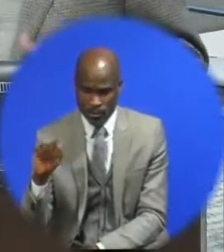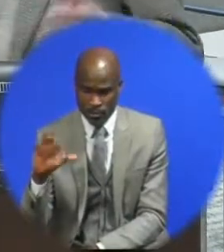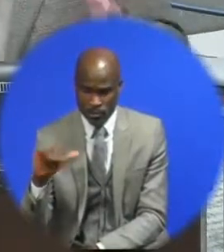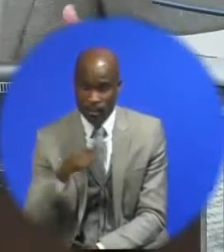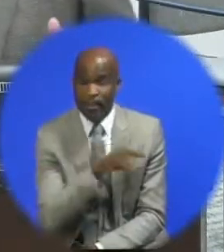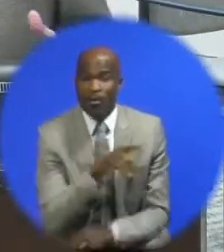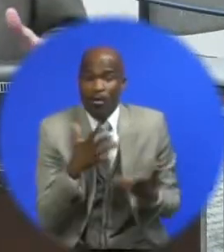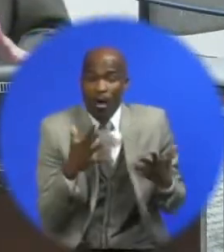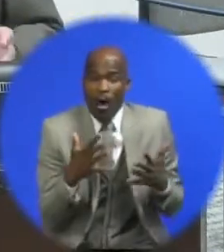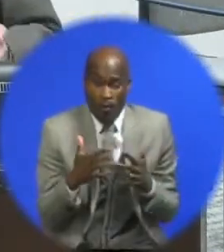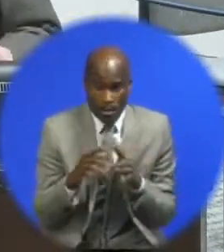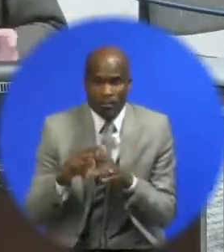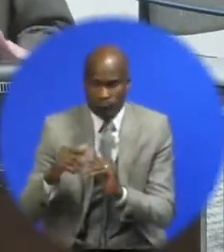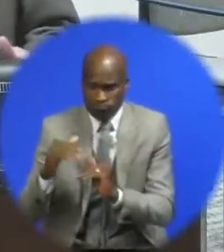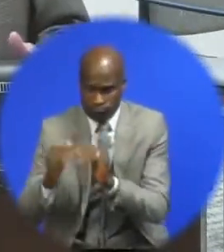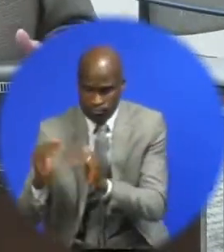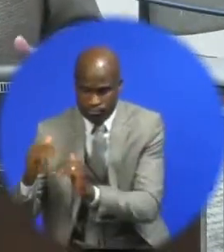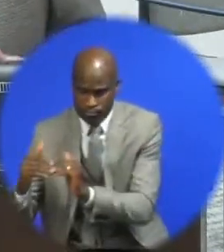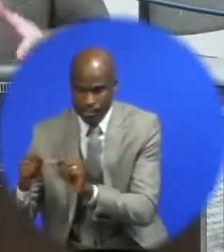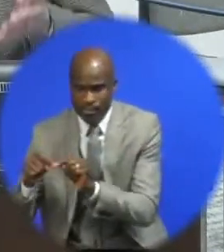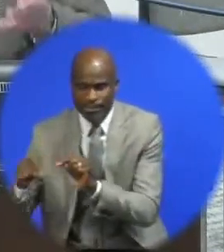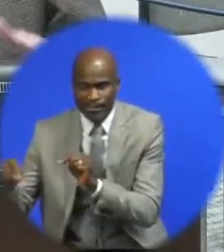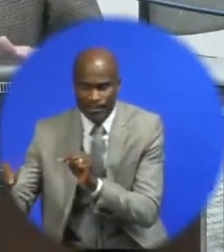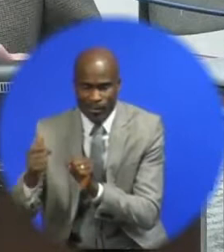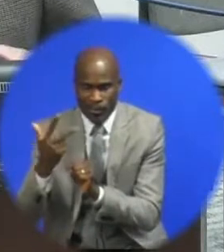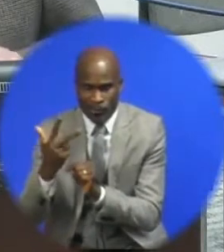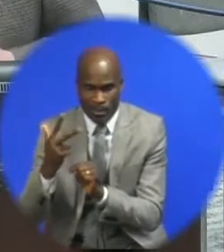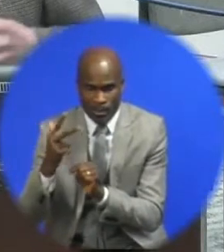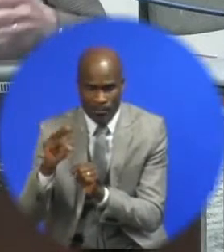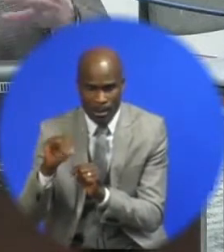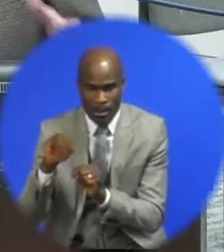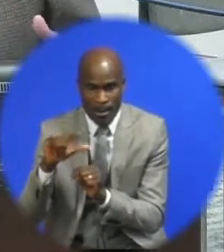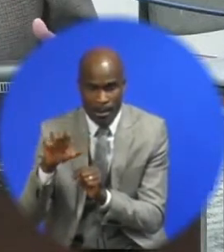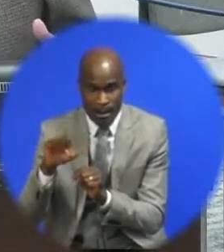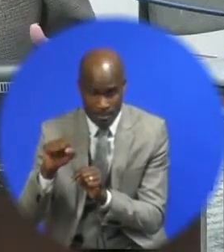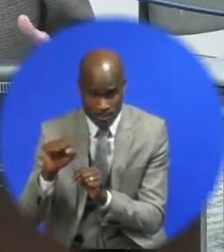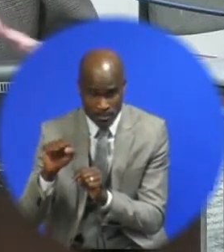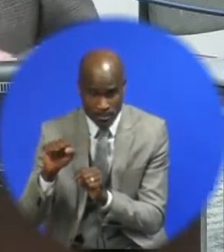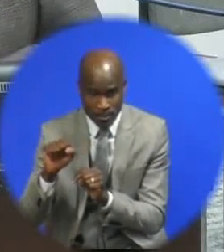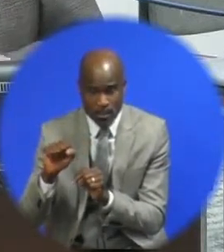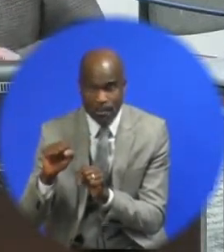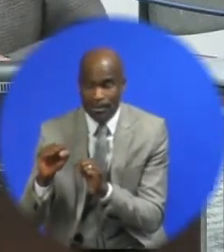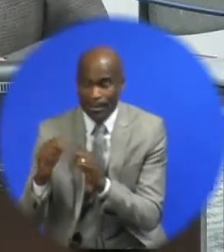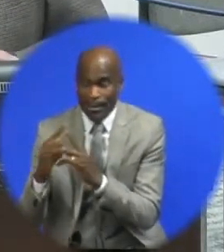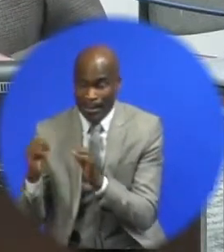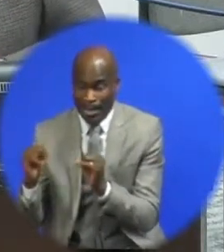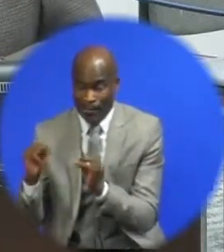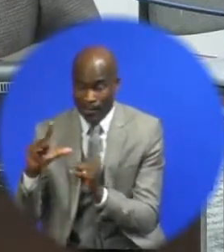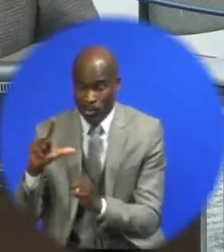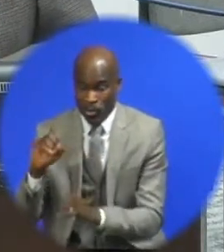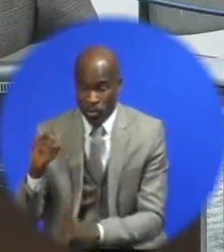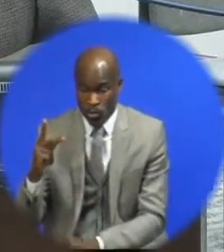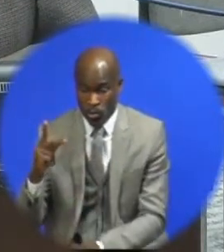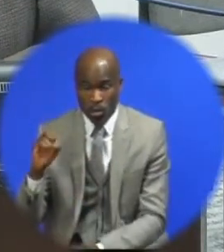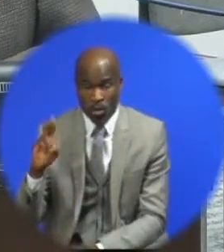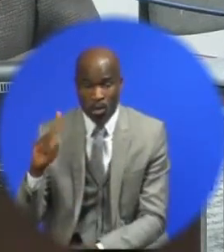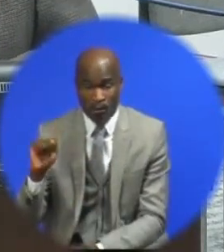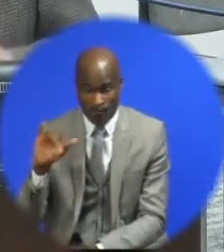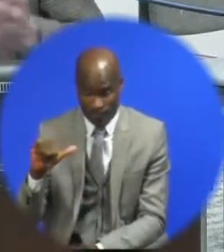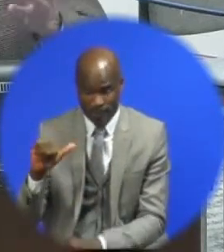there. That's going to connect up to Point Lookout. Point Lookout is already built. That goes to the top of the mountain to